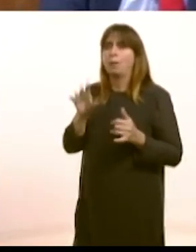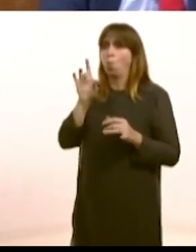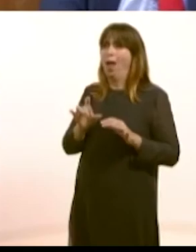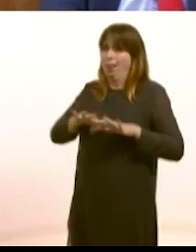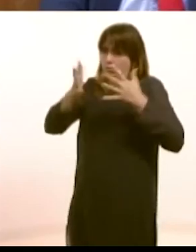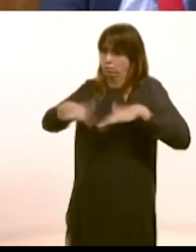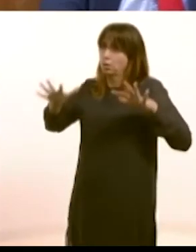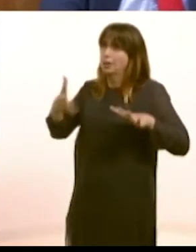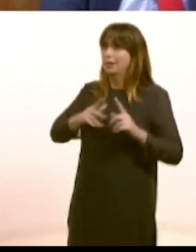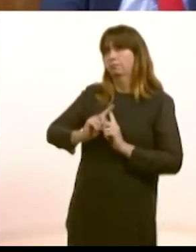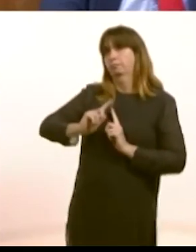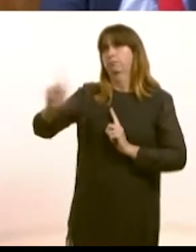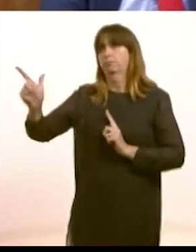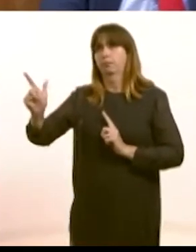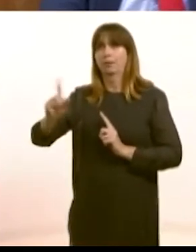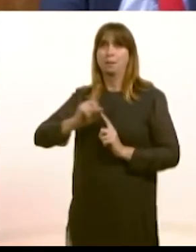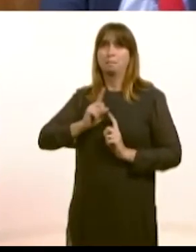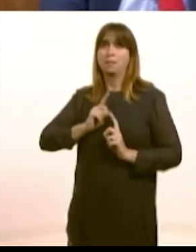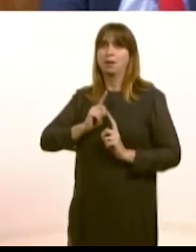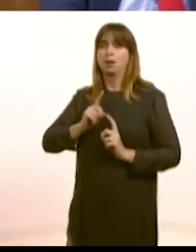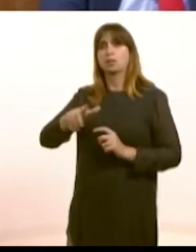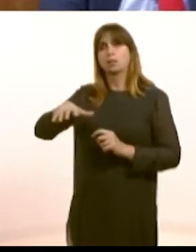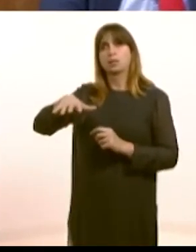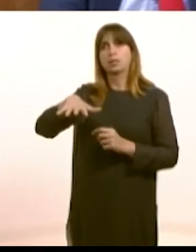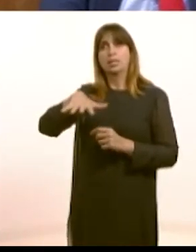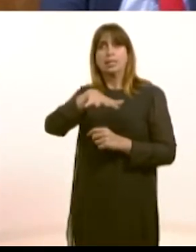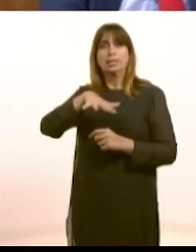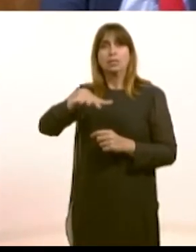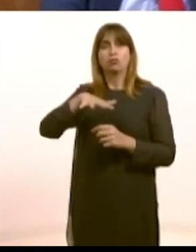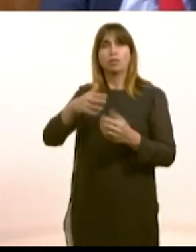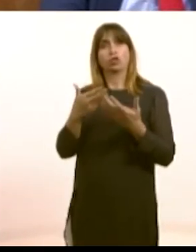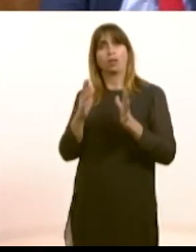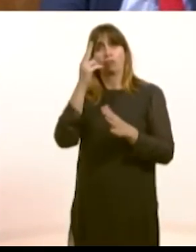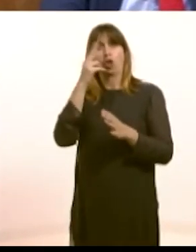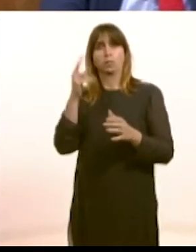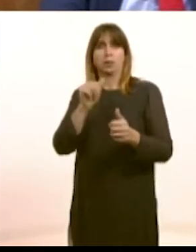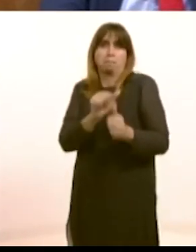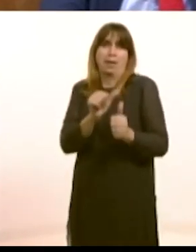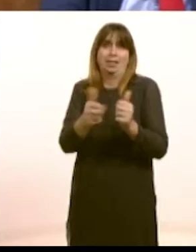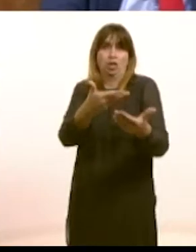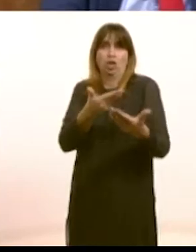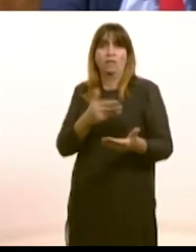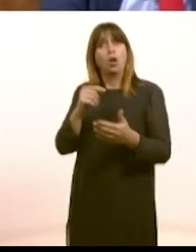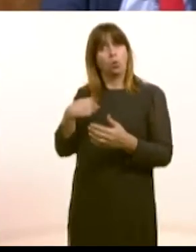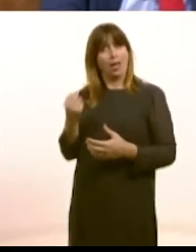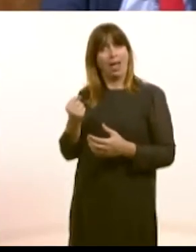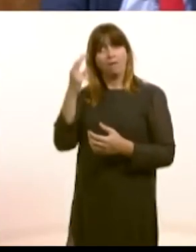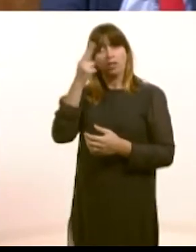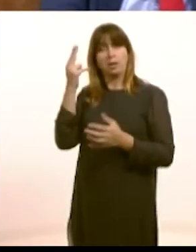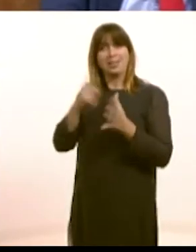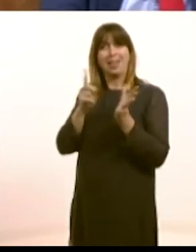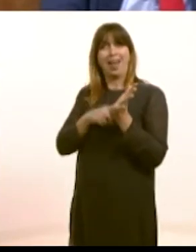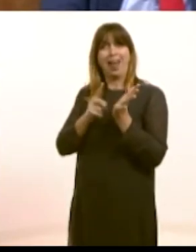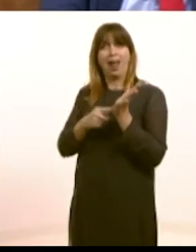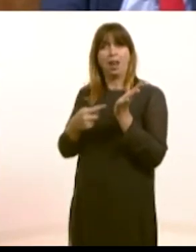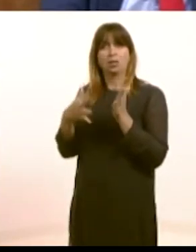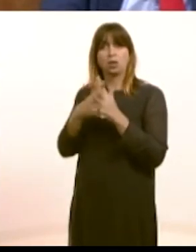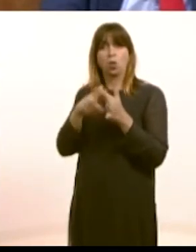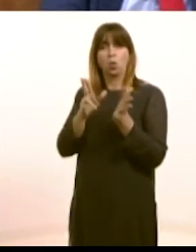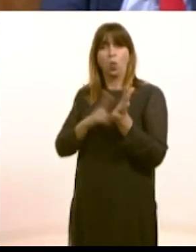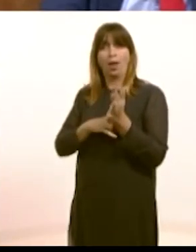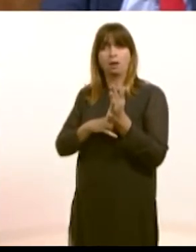further than normal, but that's because they get a better service in a District General Hospital. What we have, of course, is Ysbyty Allwen, which is about, I think, 7 miles away